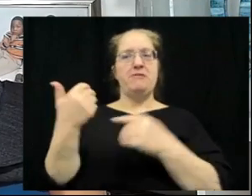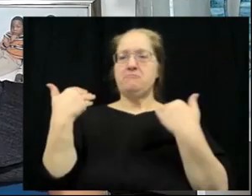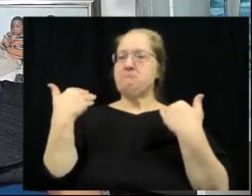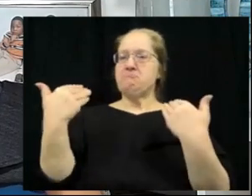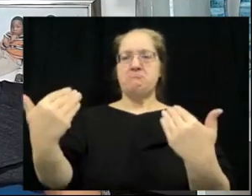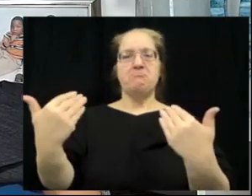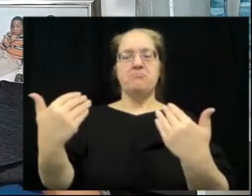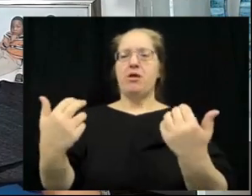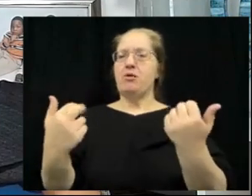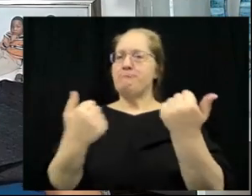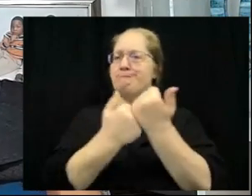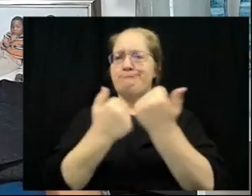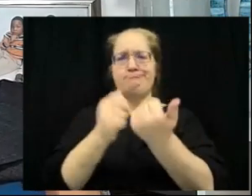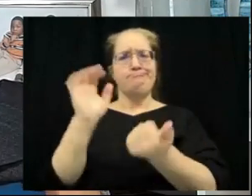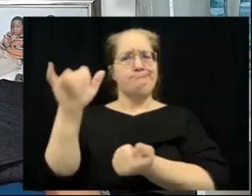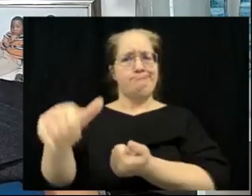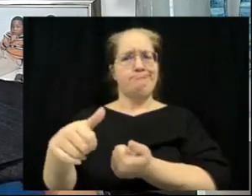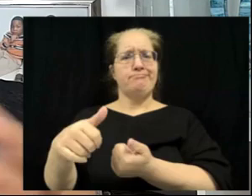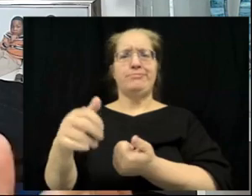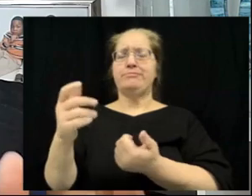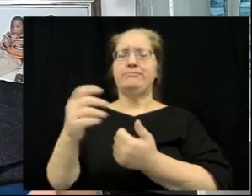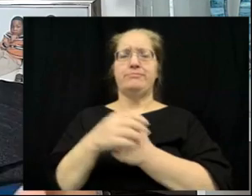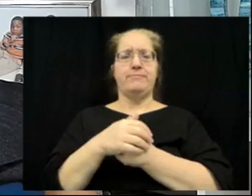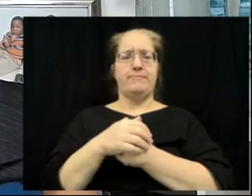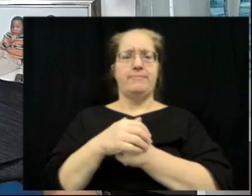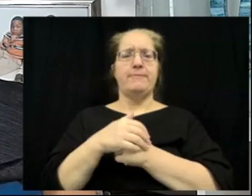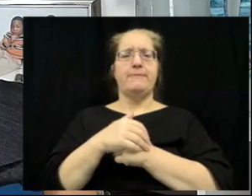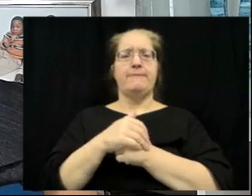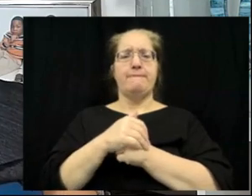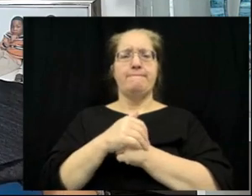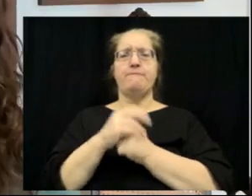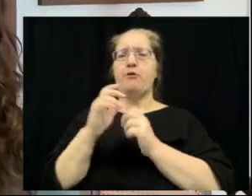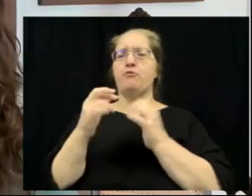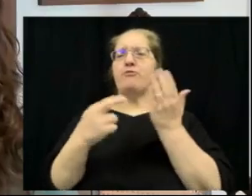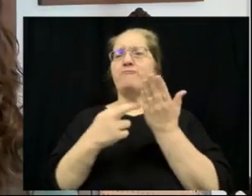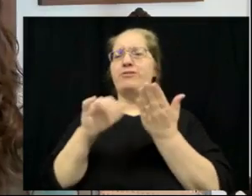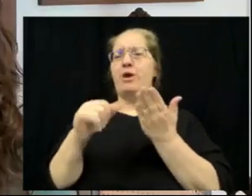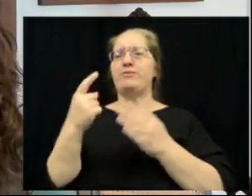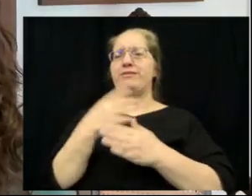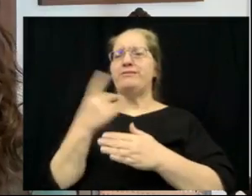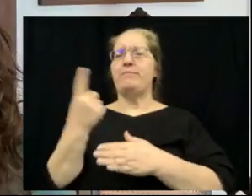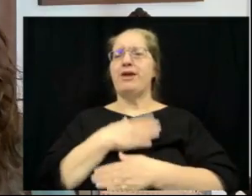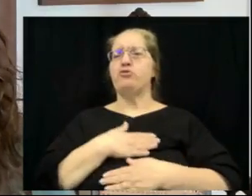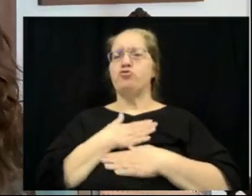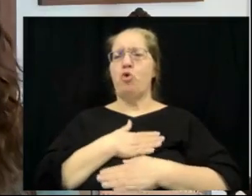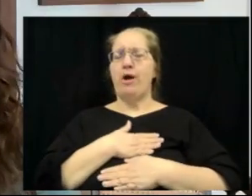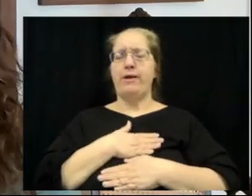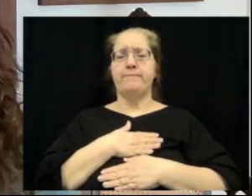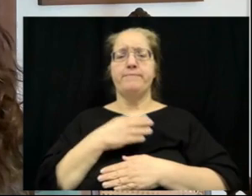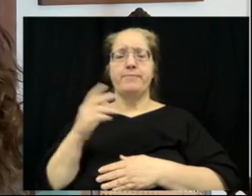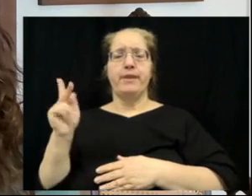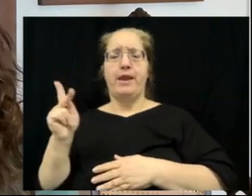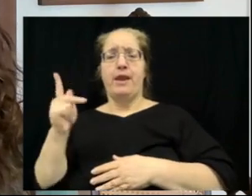sure you reinforce that with something that you know they enjoy. Yeah, for our family, for our